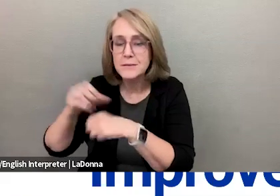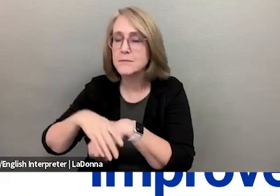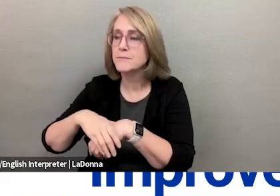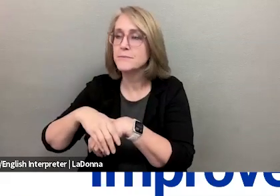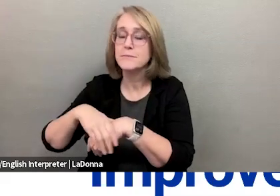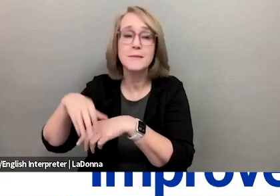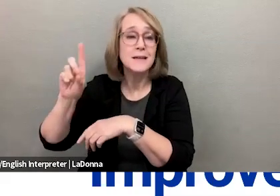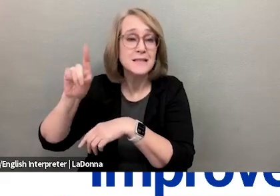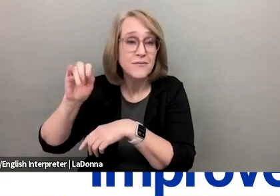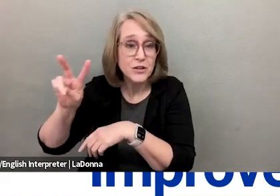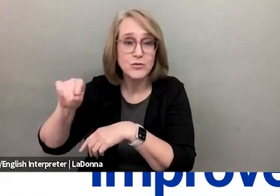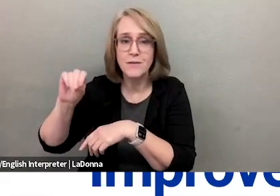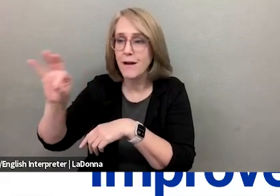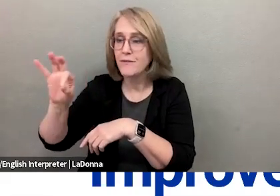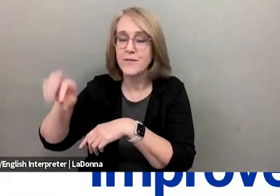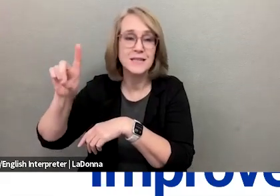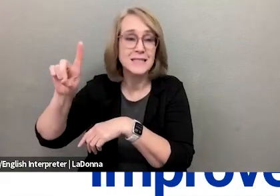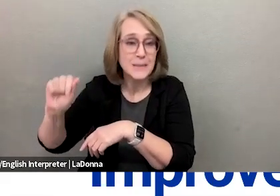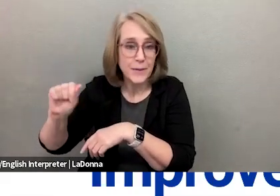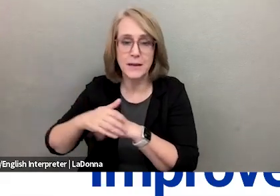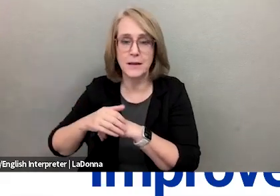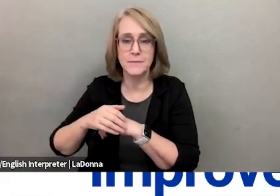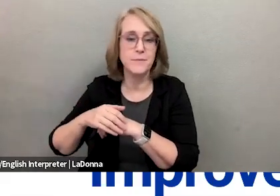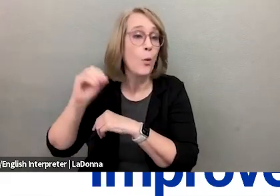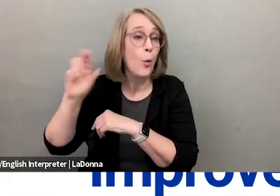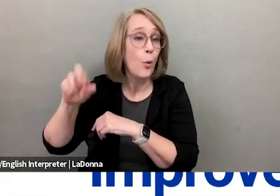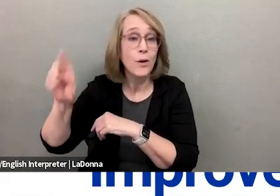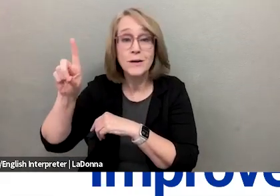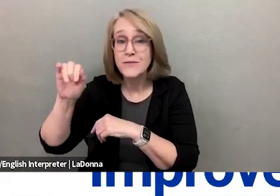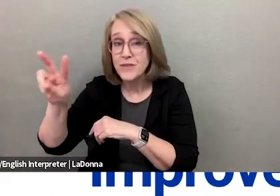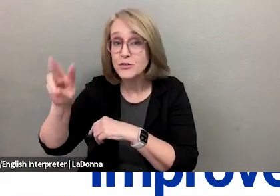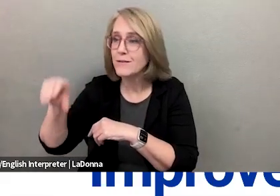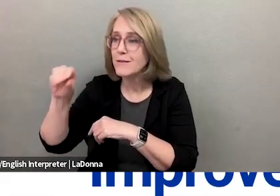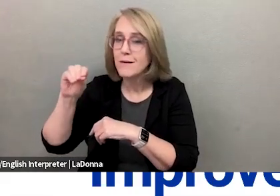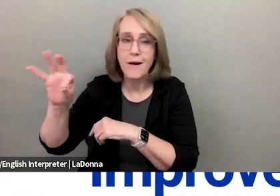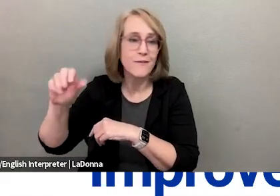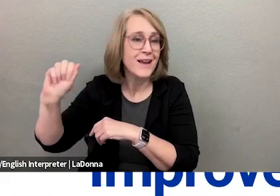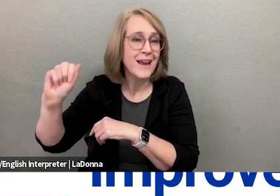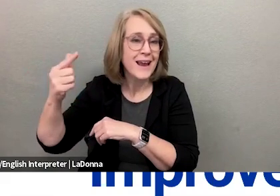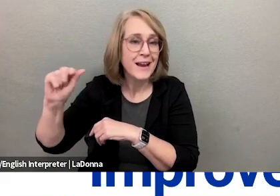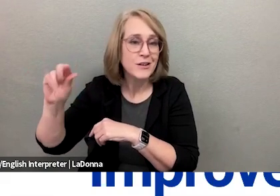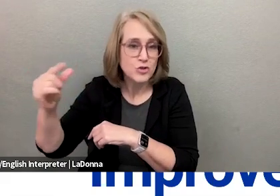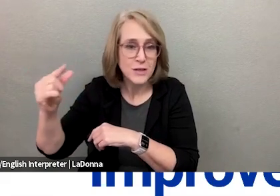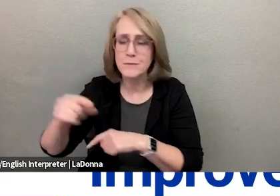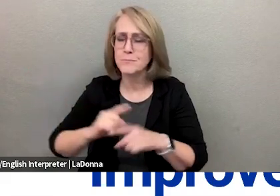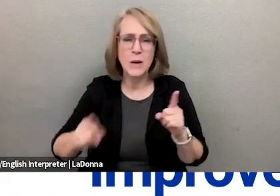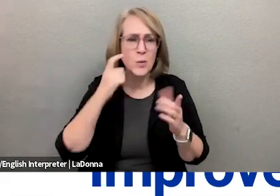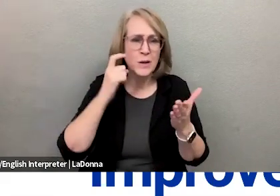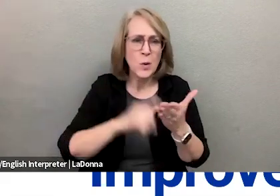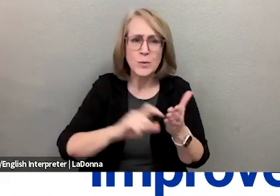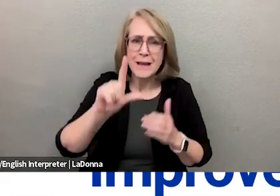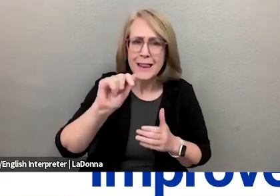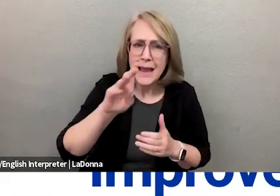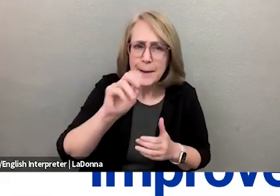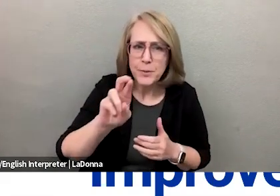of aging. However, there has been less attention from departments of education, departments of labor, and departments of